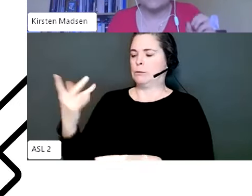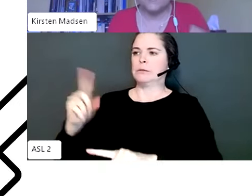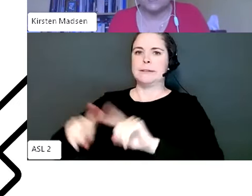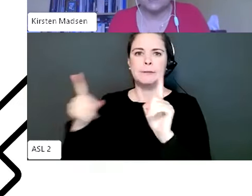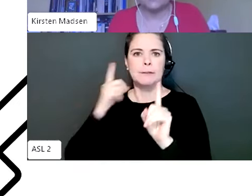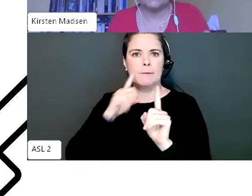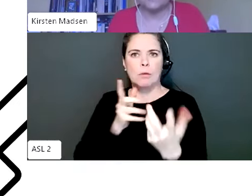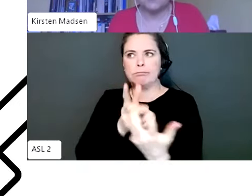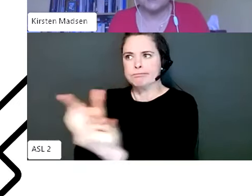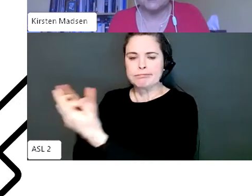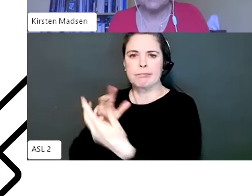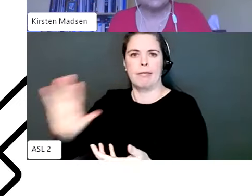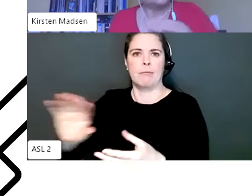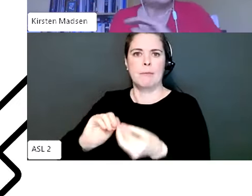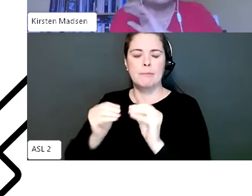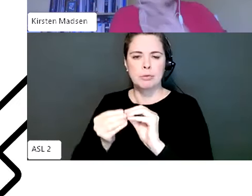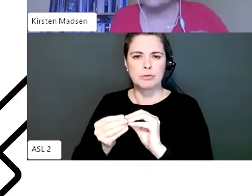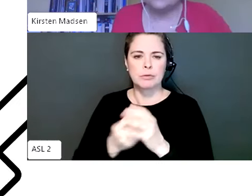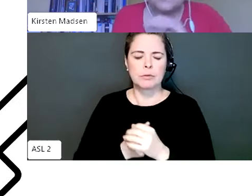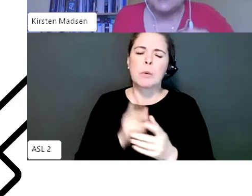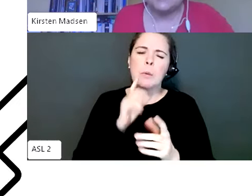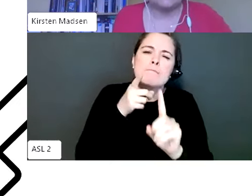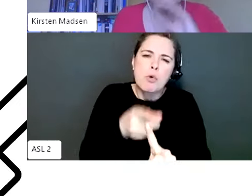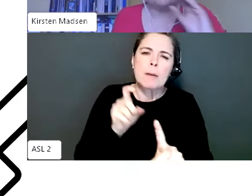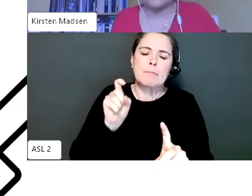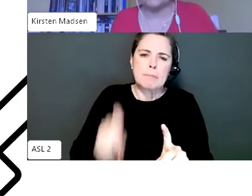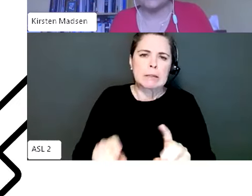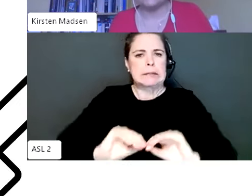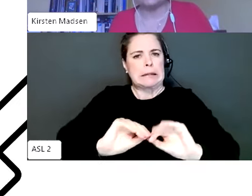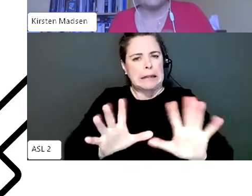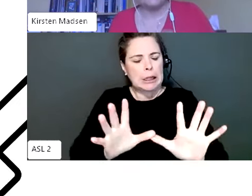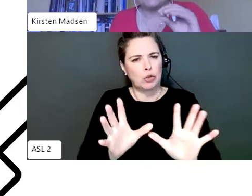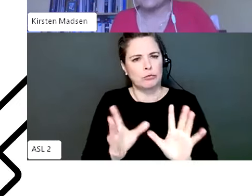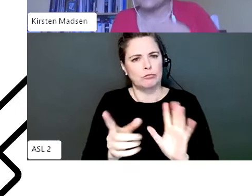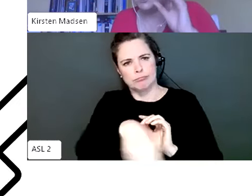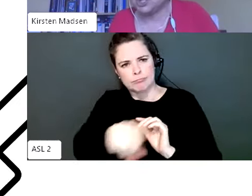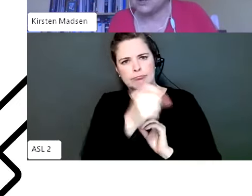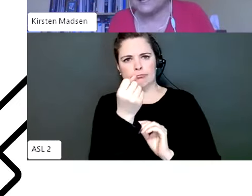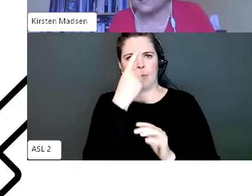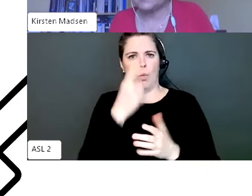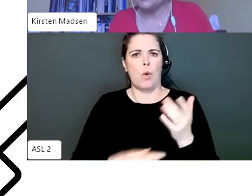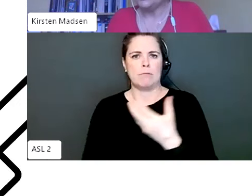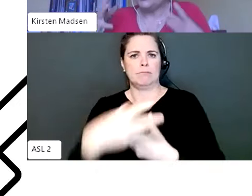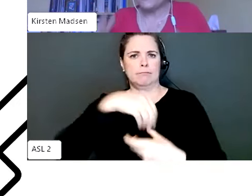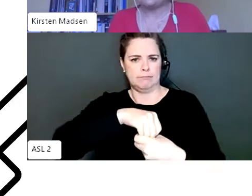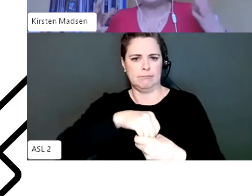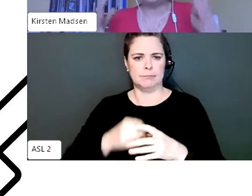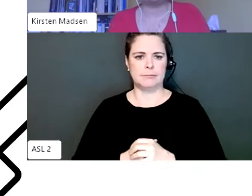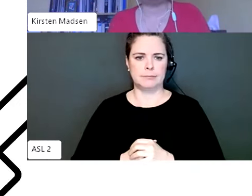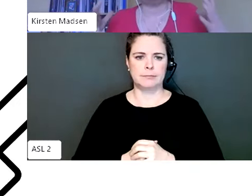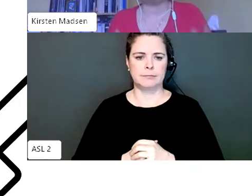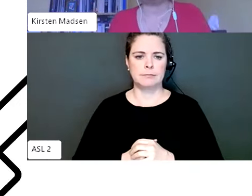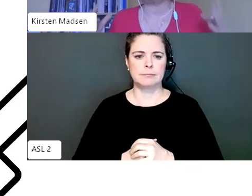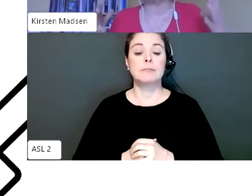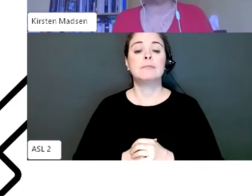that it's very clear and complete. Also key are the firecrackers, aka the cheerleaders. You have those